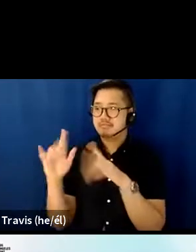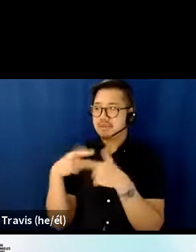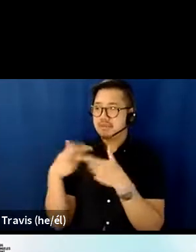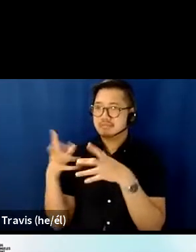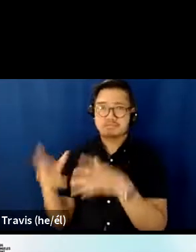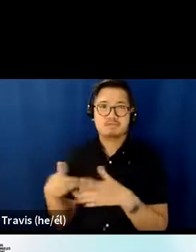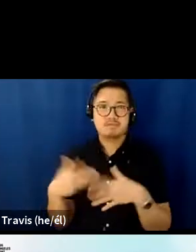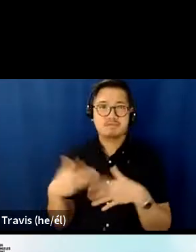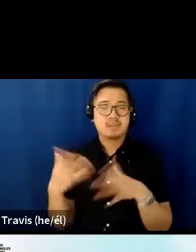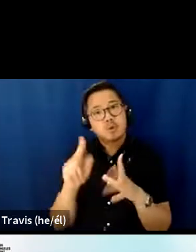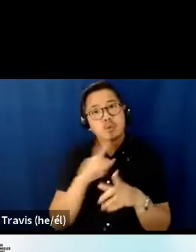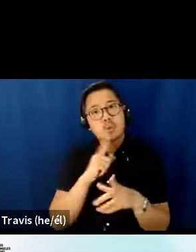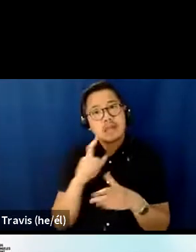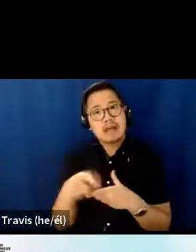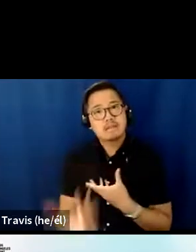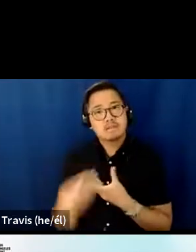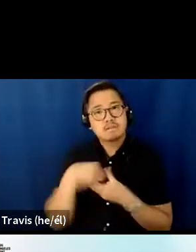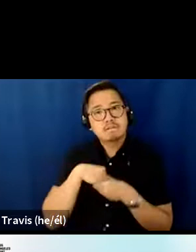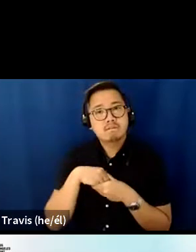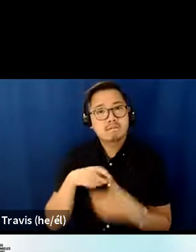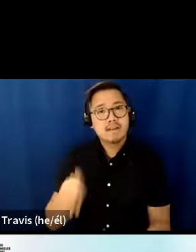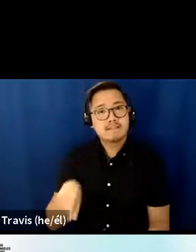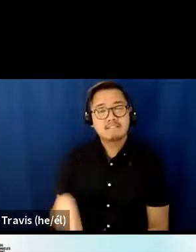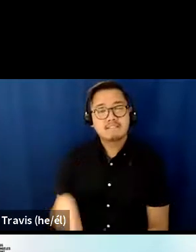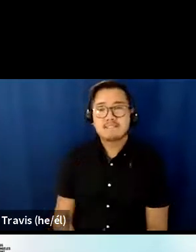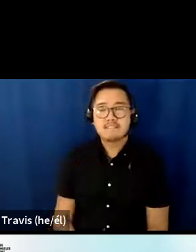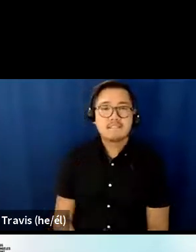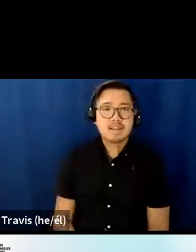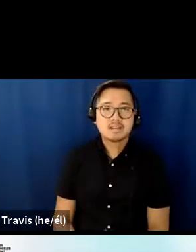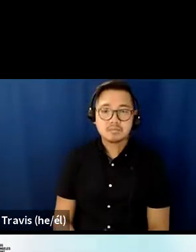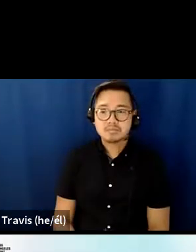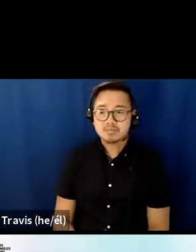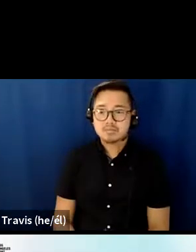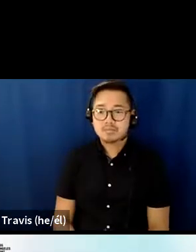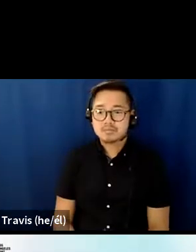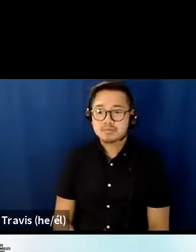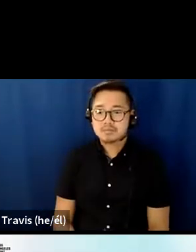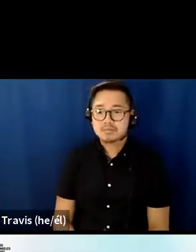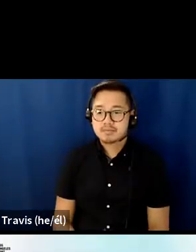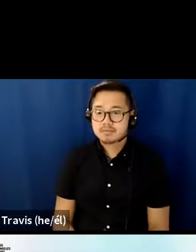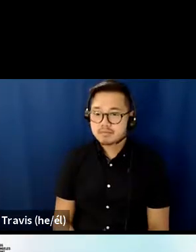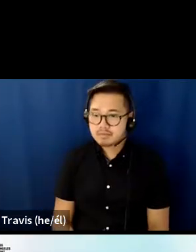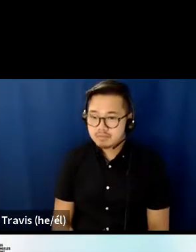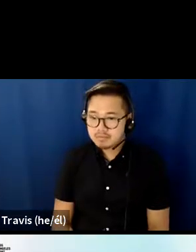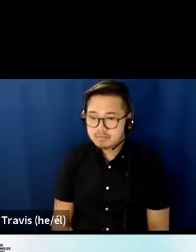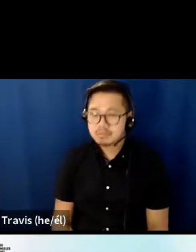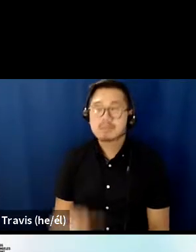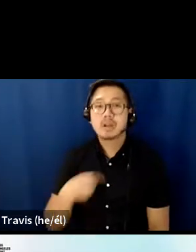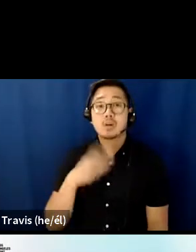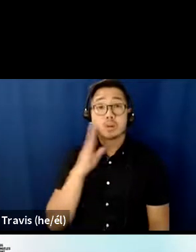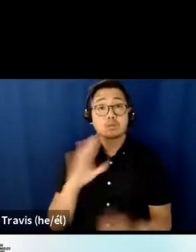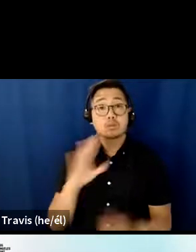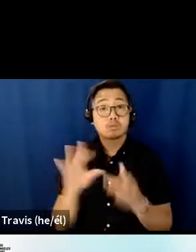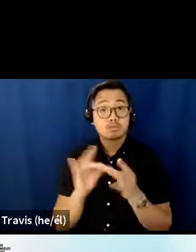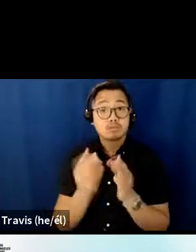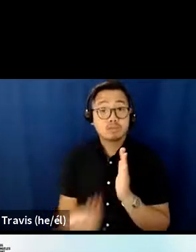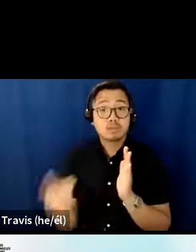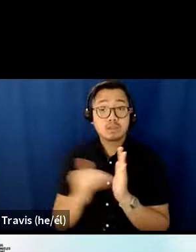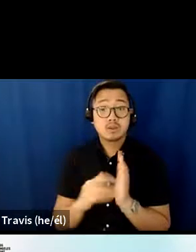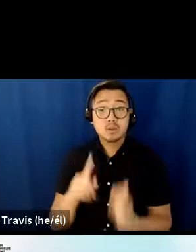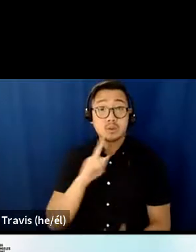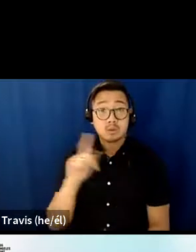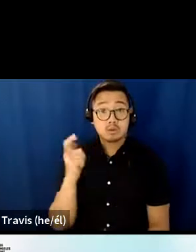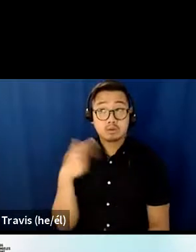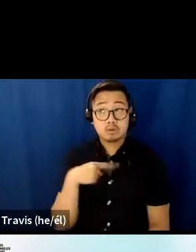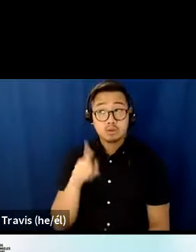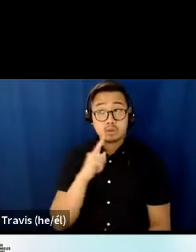It's and I like when you said, you know, it's, and we have it all. And worth, I will say again, I'm with you on that. Like the